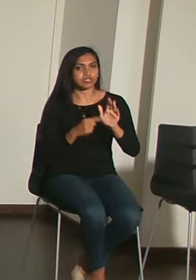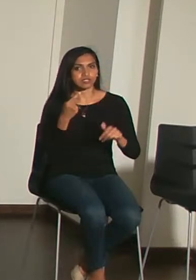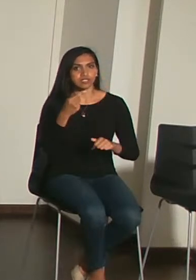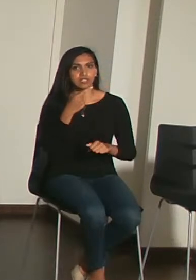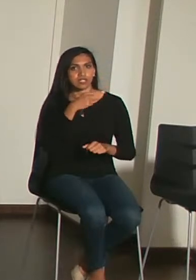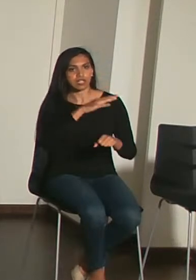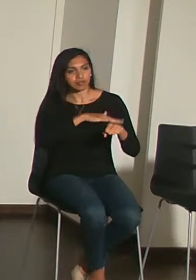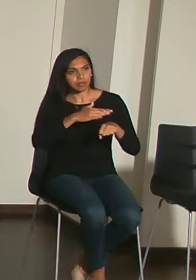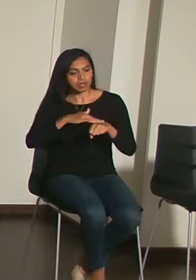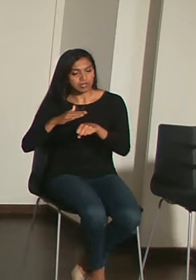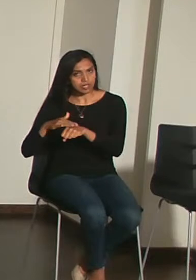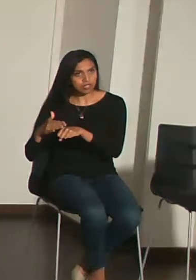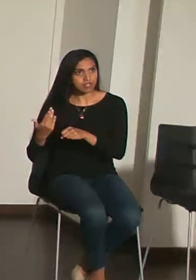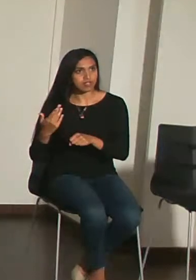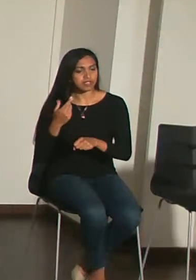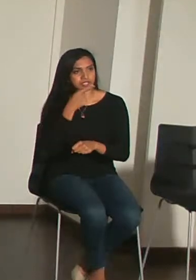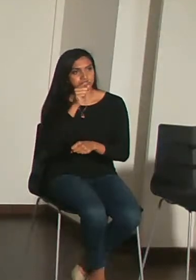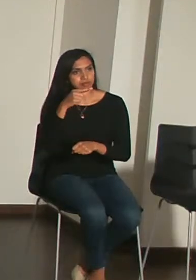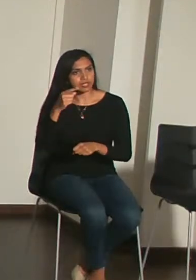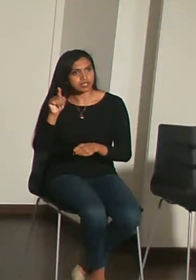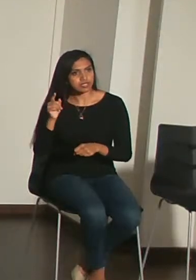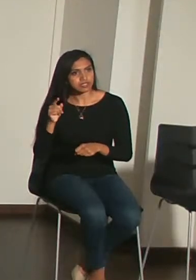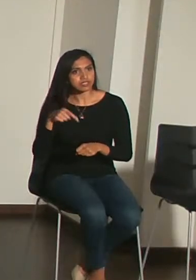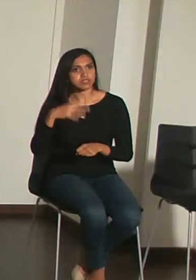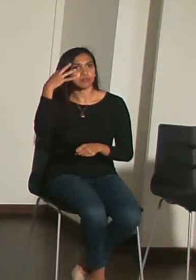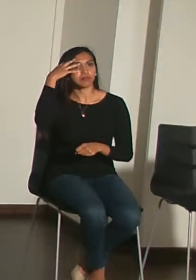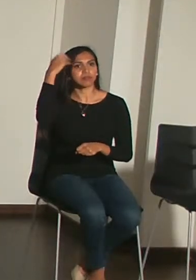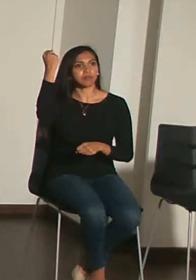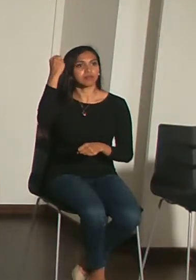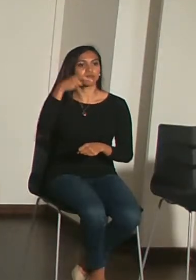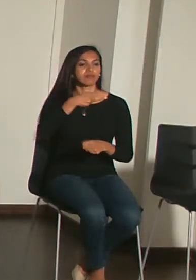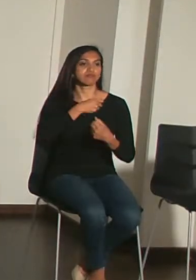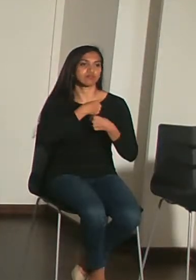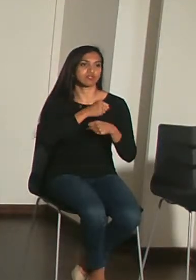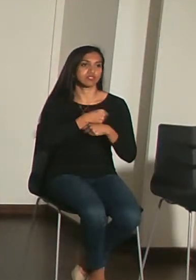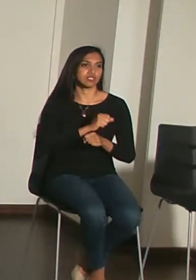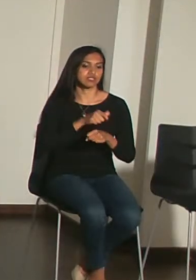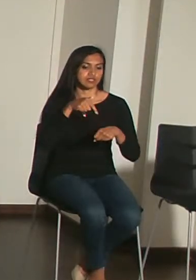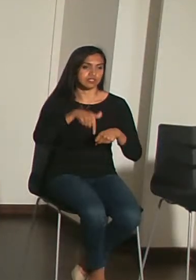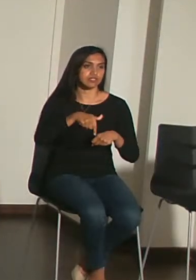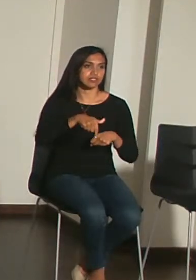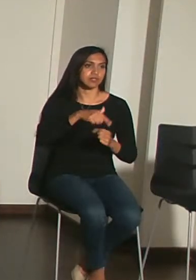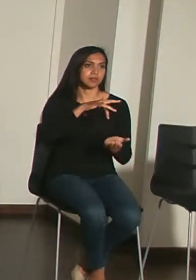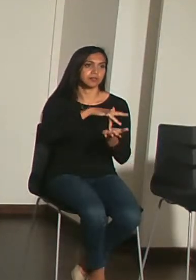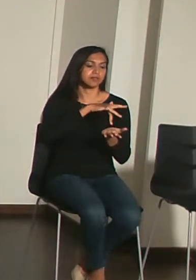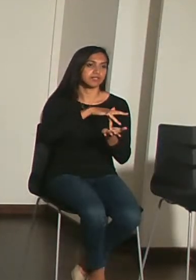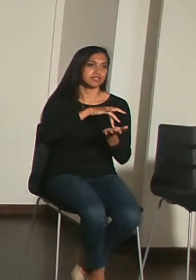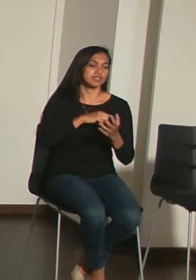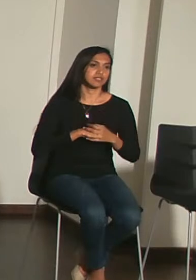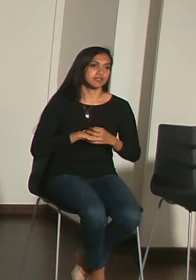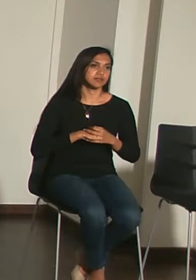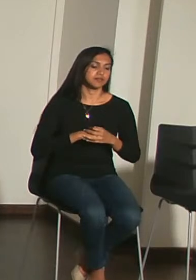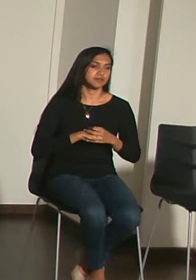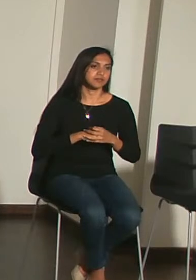the experience, and that's the memory you create of the space.